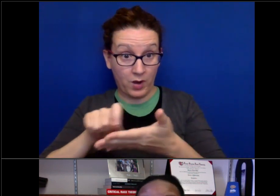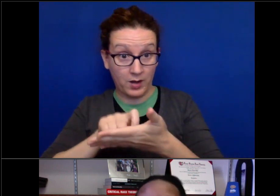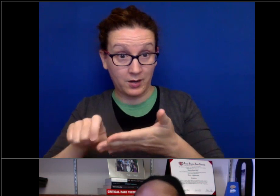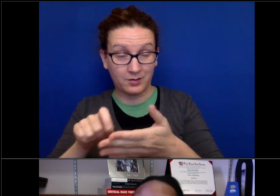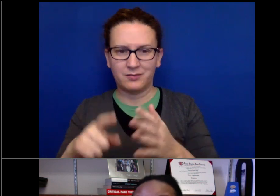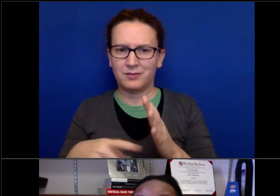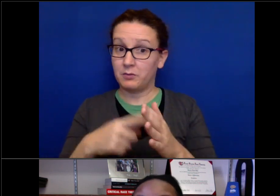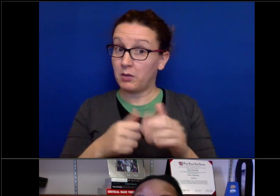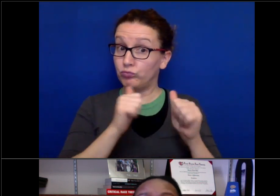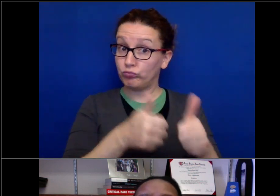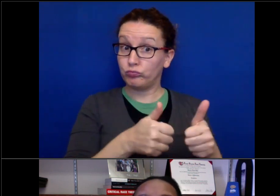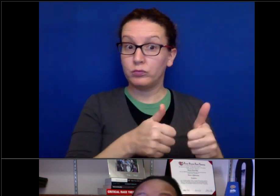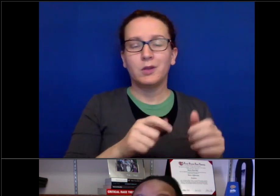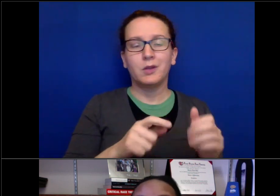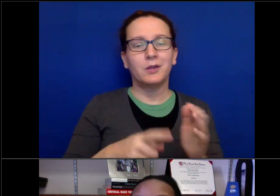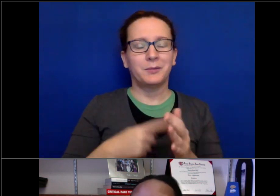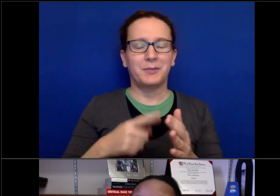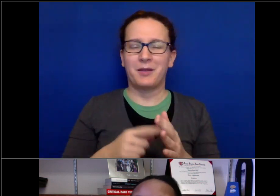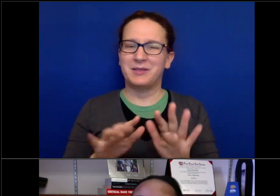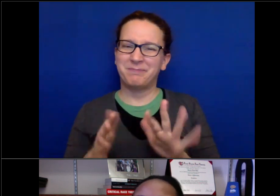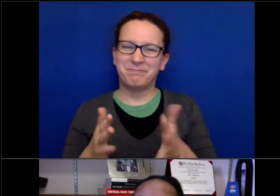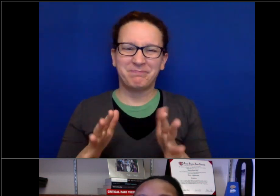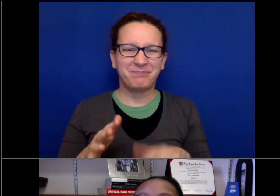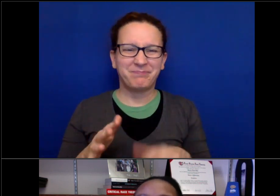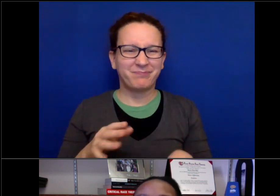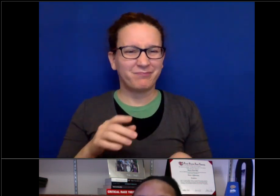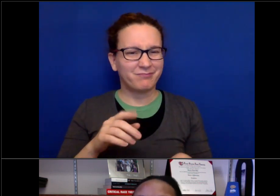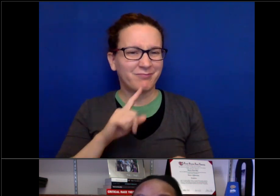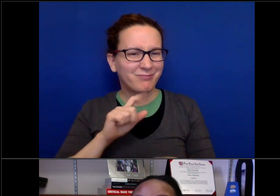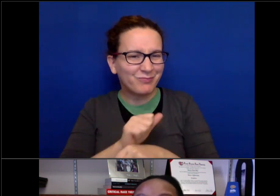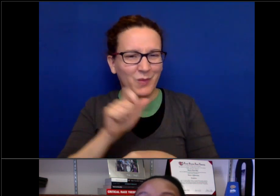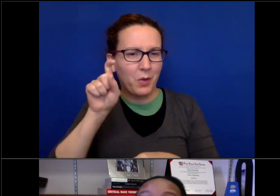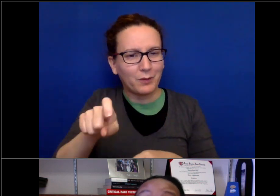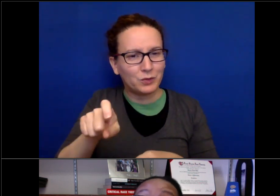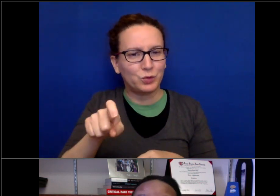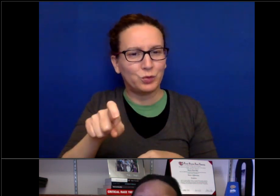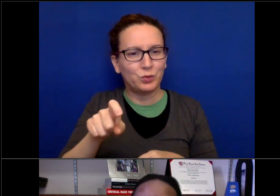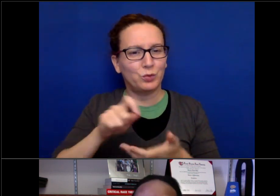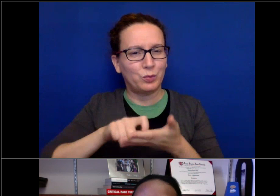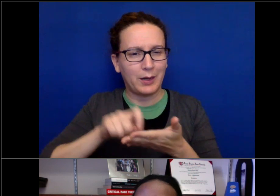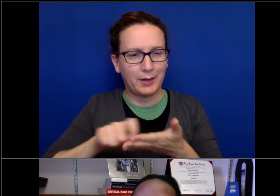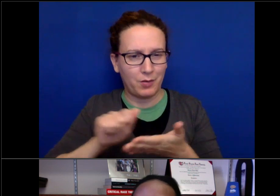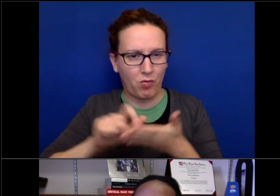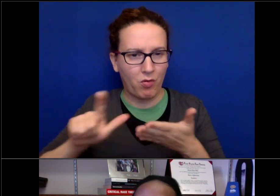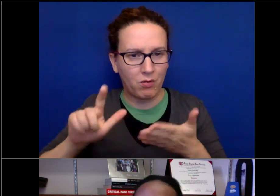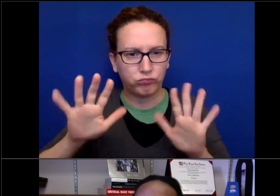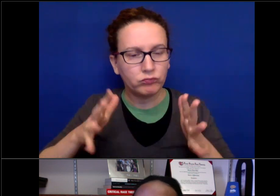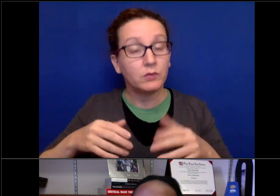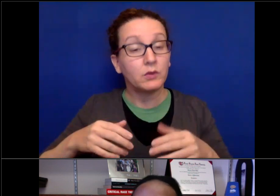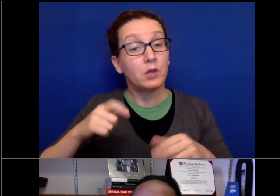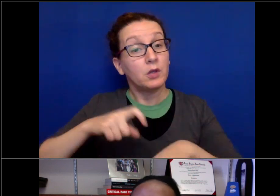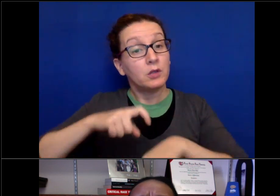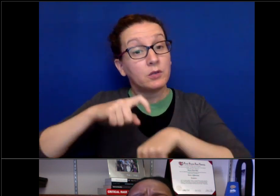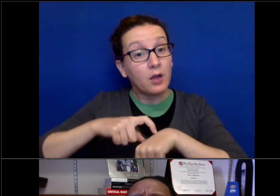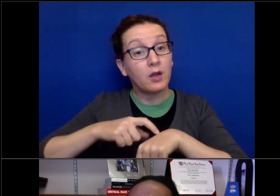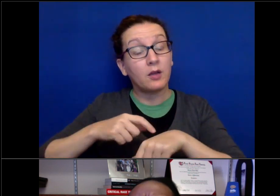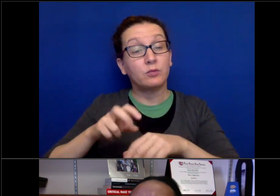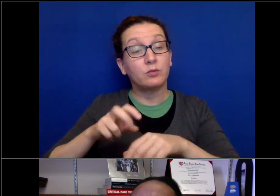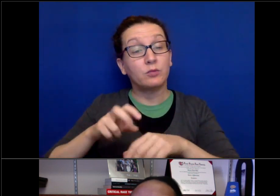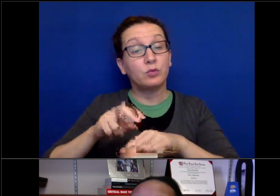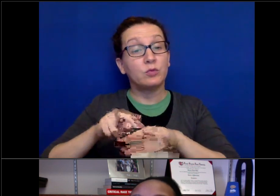that's great, but sometimes it's like you actually don't have to be writing at all. You can just take the time to step back and